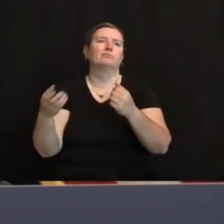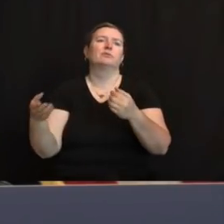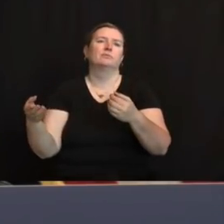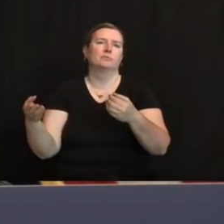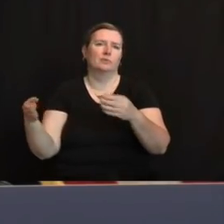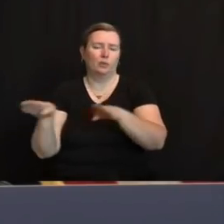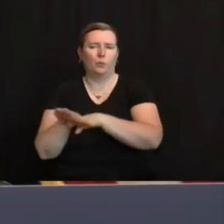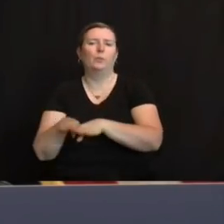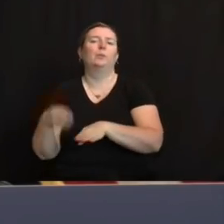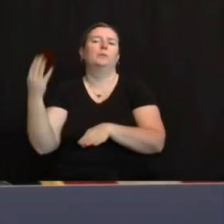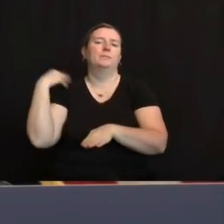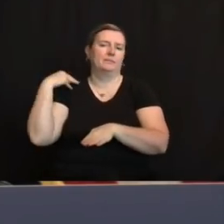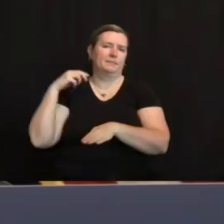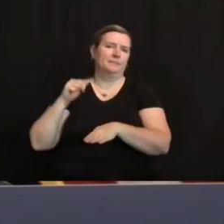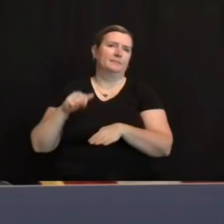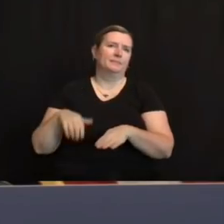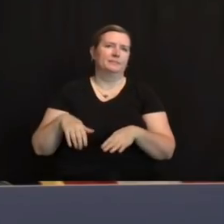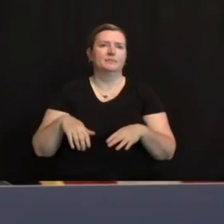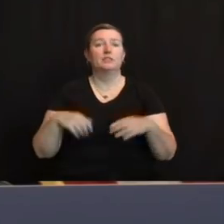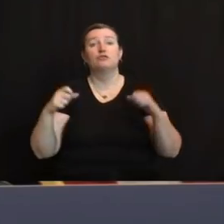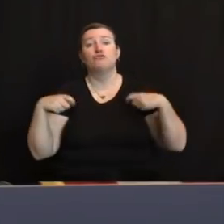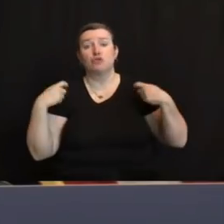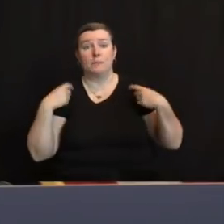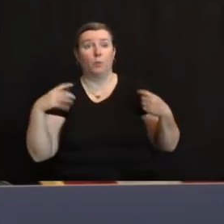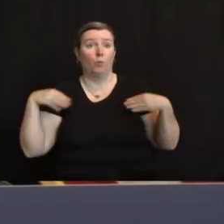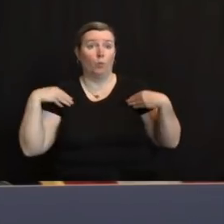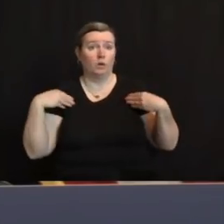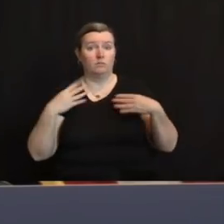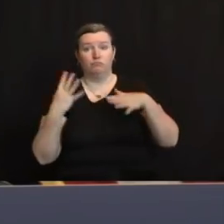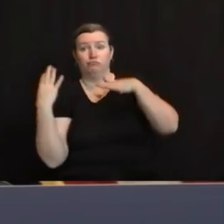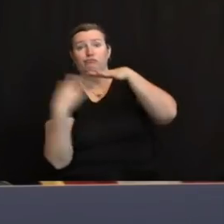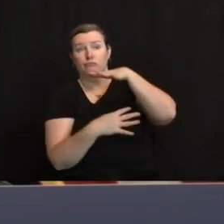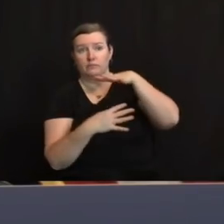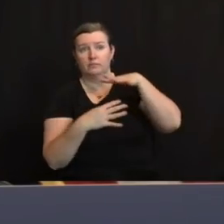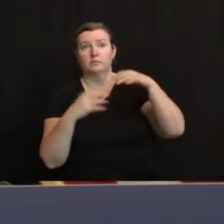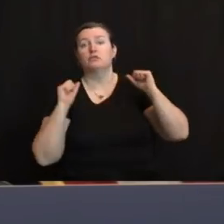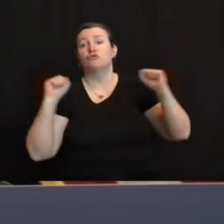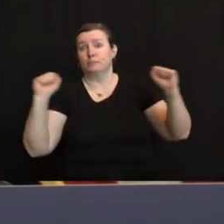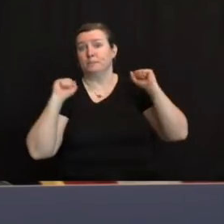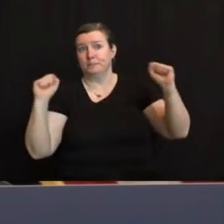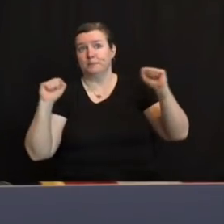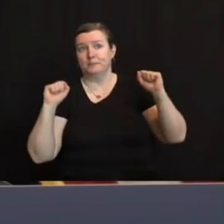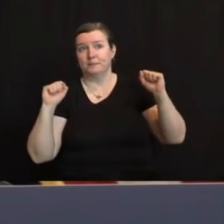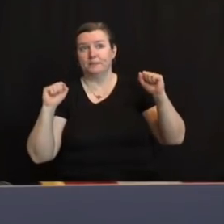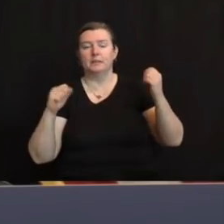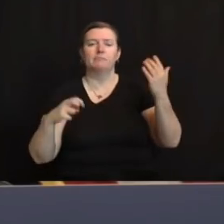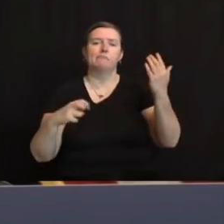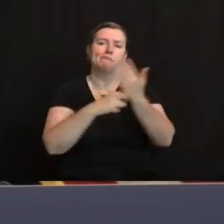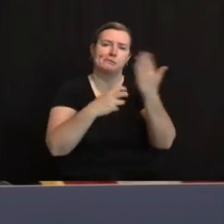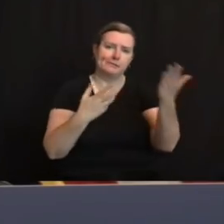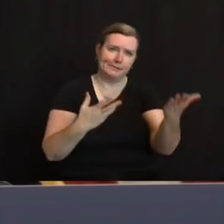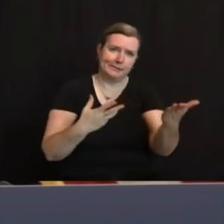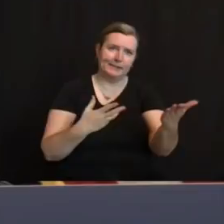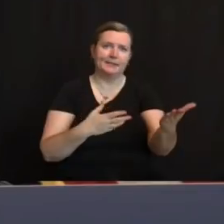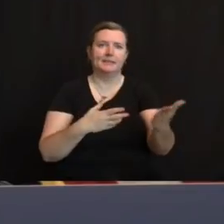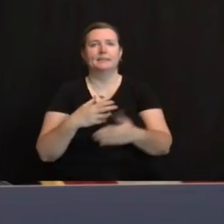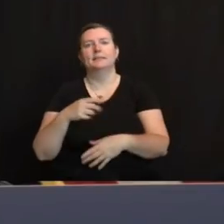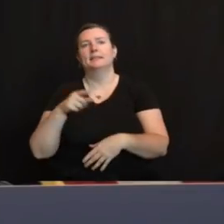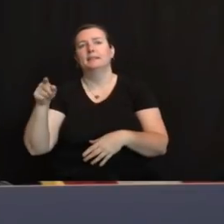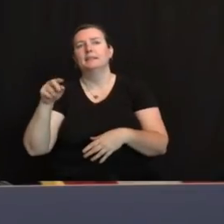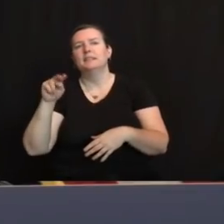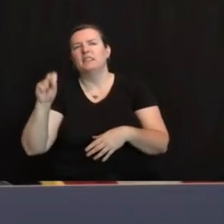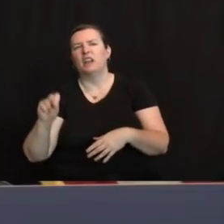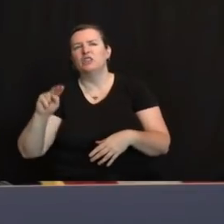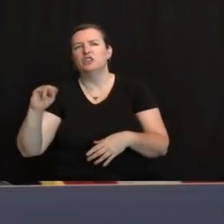gym owner was cited for having multiple patrons inside on equipment. And in Willingboro, a subject under arrest in a domestic violence